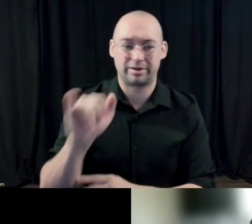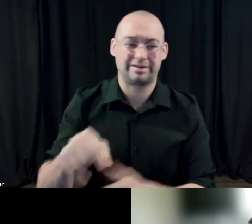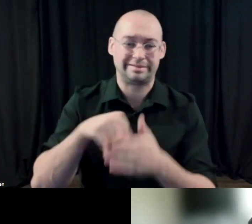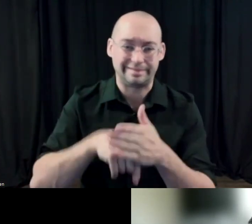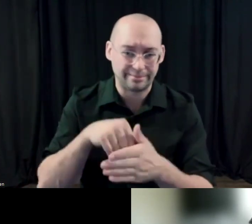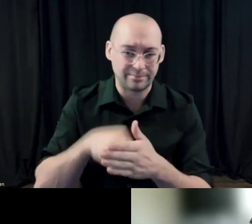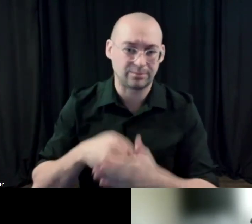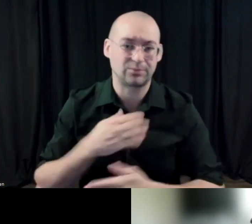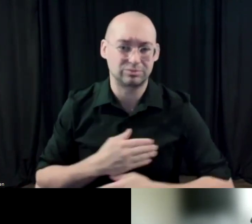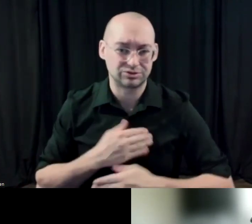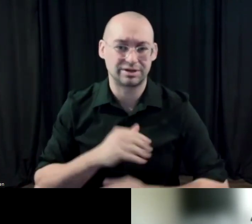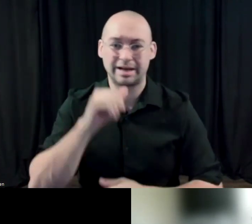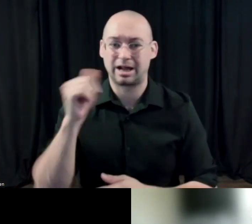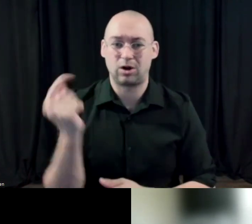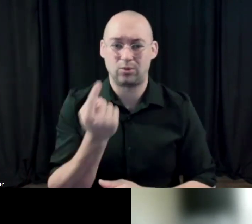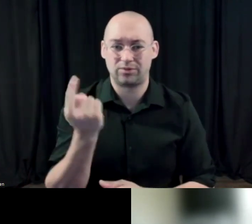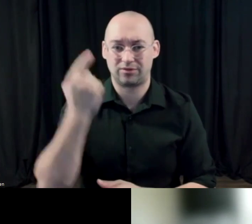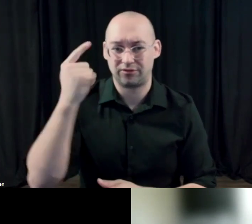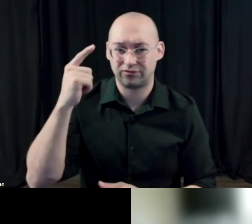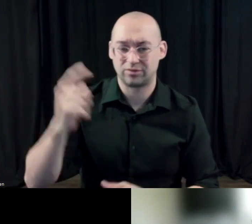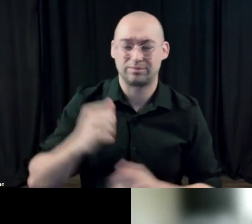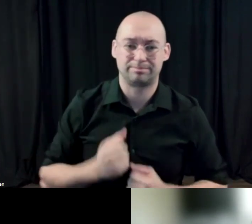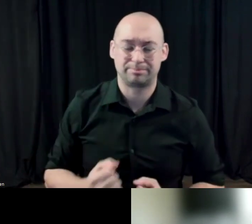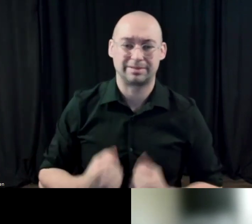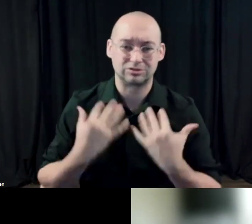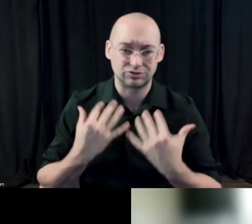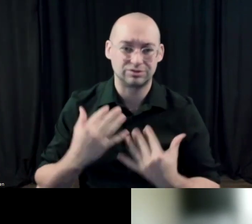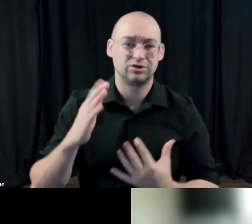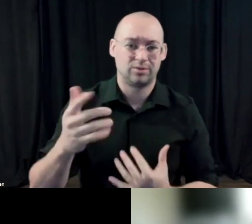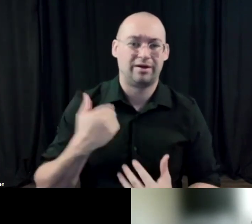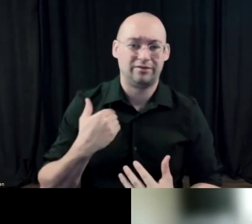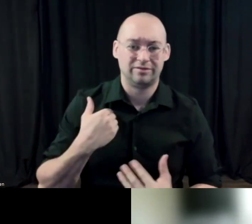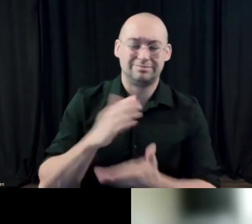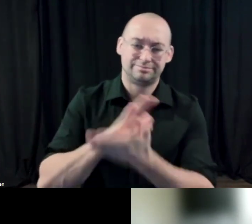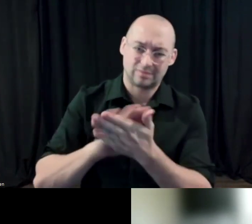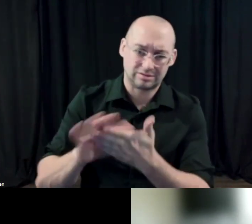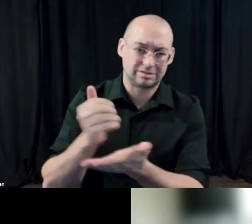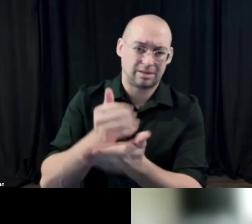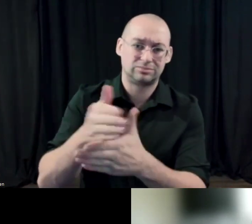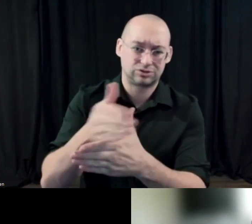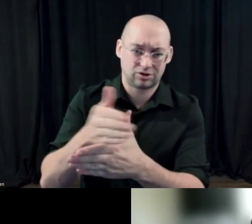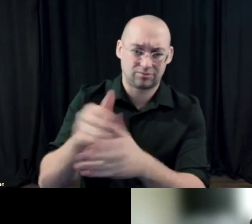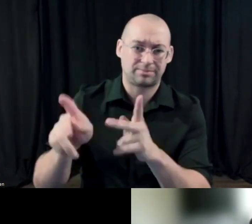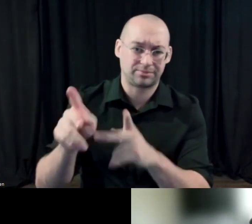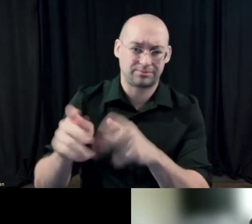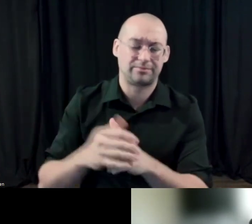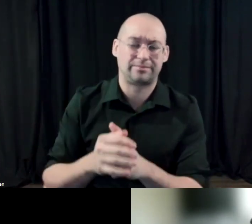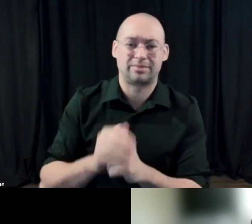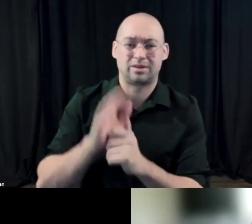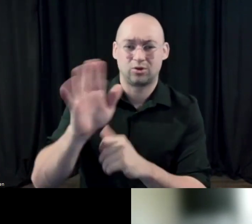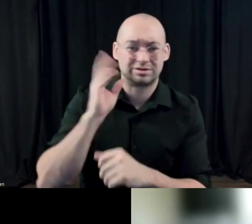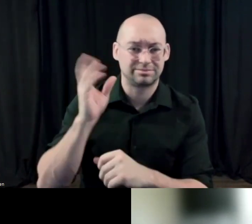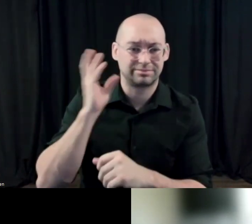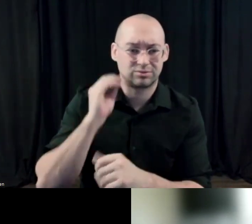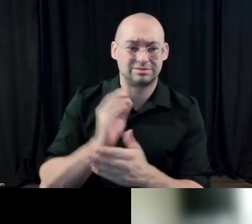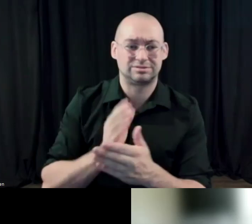appreciation, not only for the passion and the, again, generosity of sharing with us your experiences along the